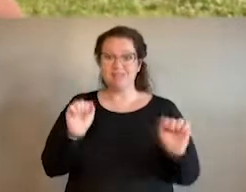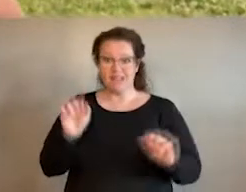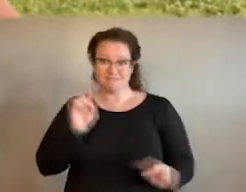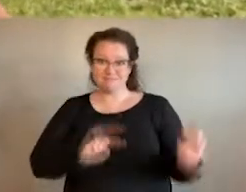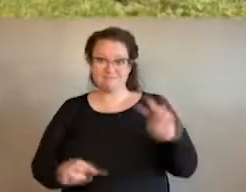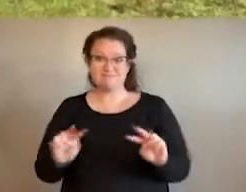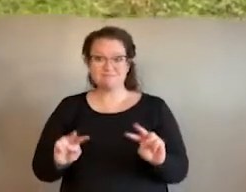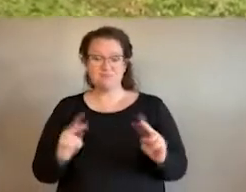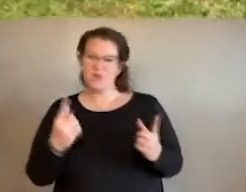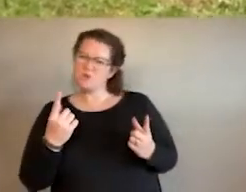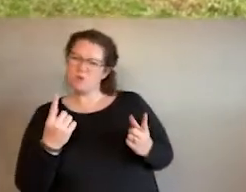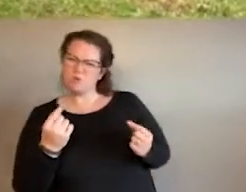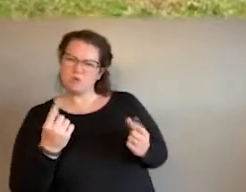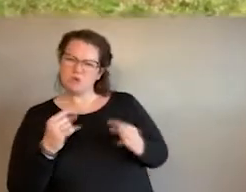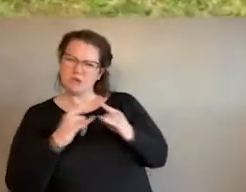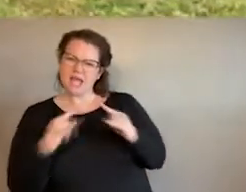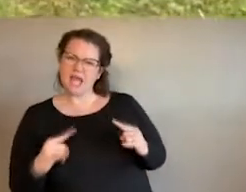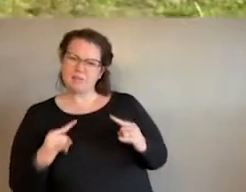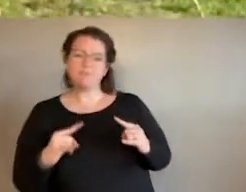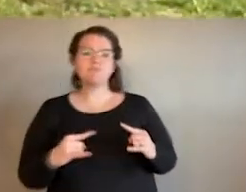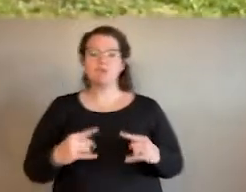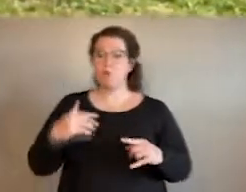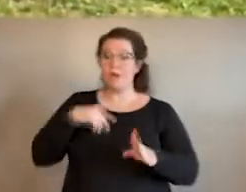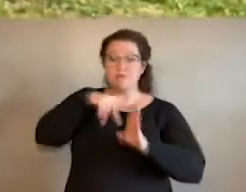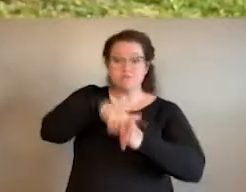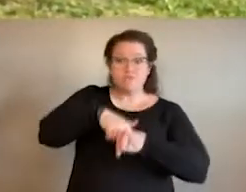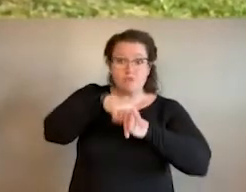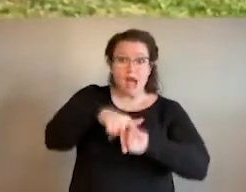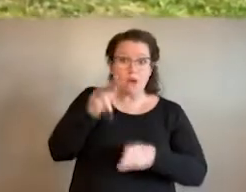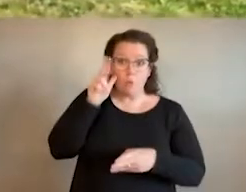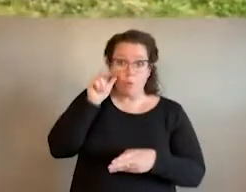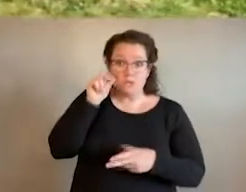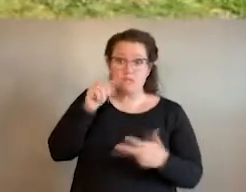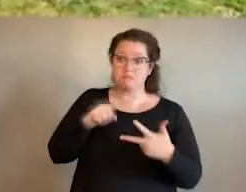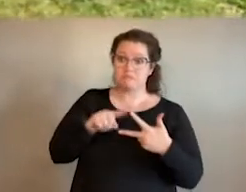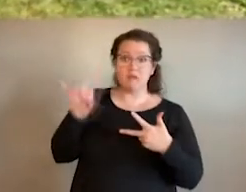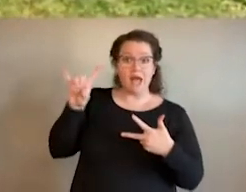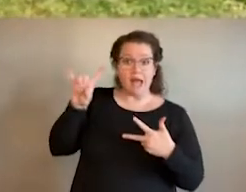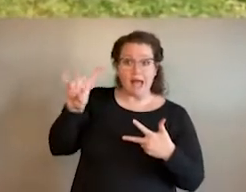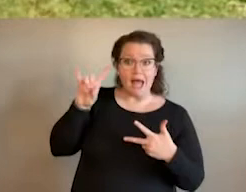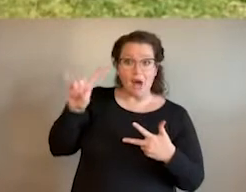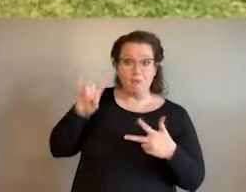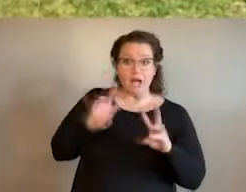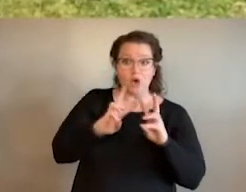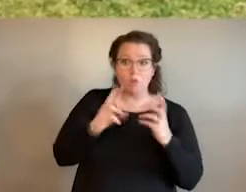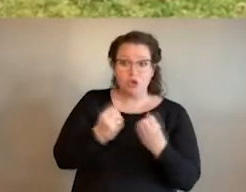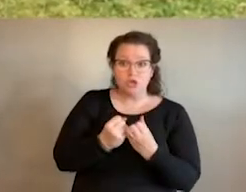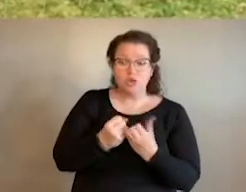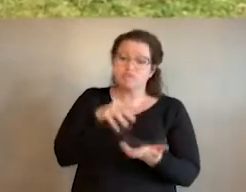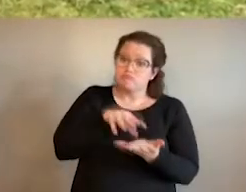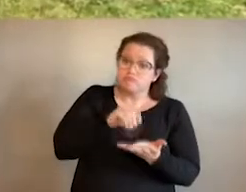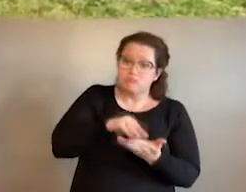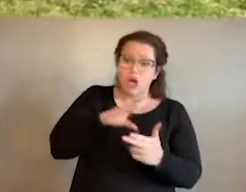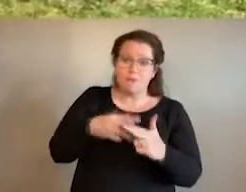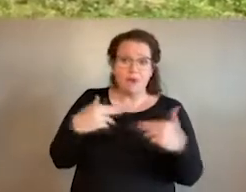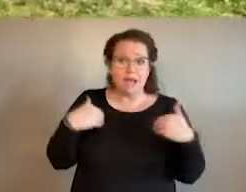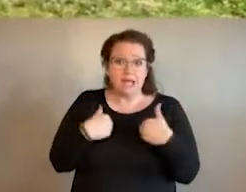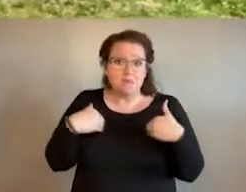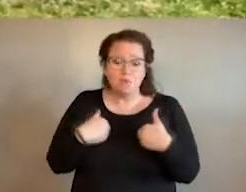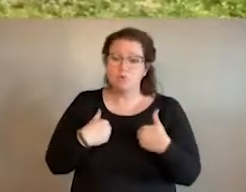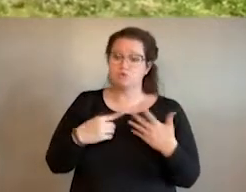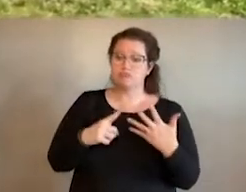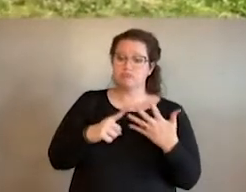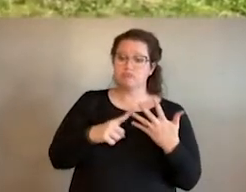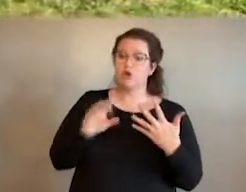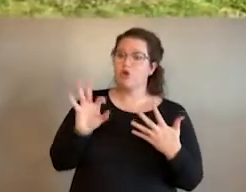would do at camp? We ride horses. We do an alpaca workshop. We learn about all the animals. We do crafts and music. Lots